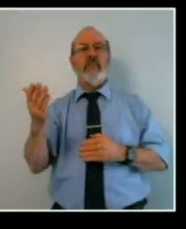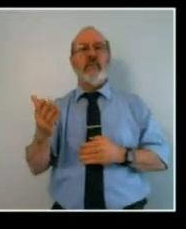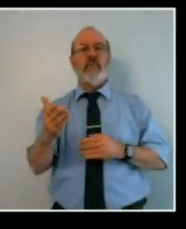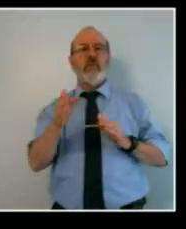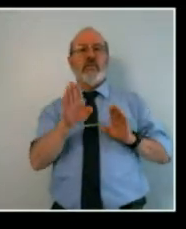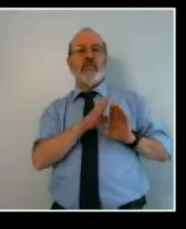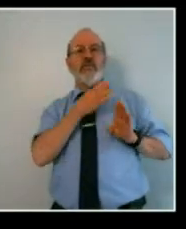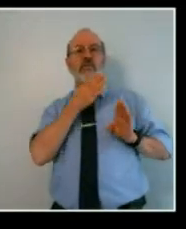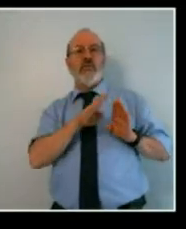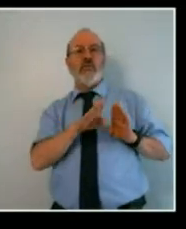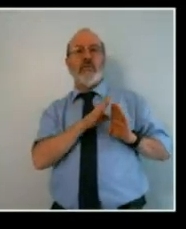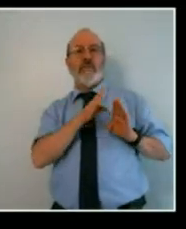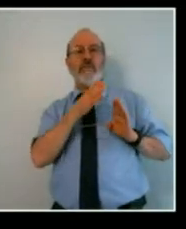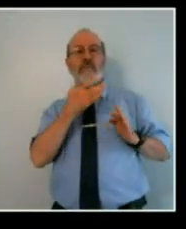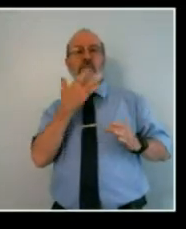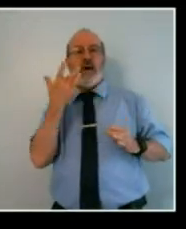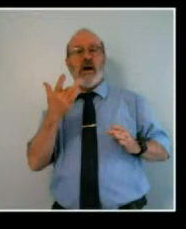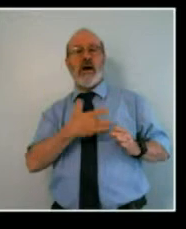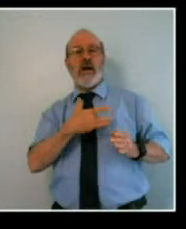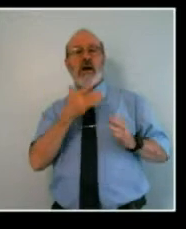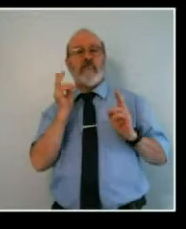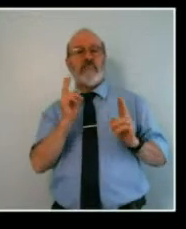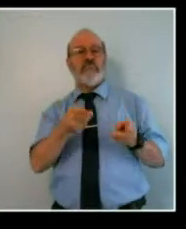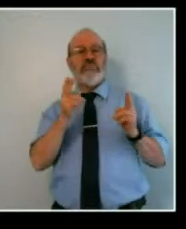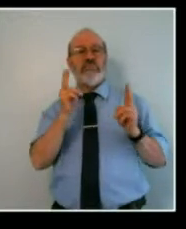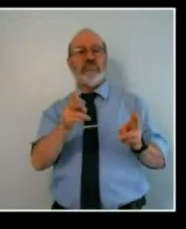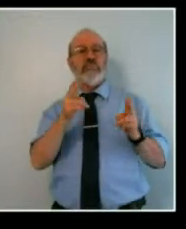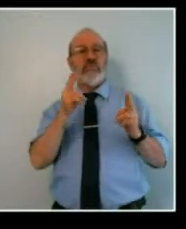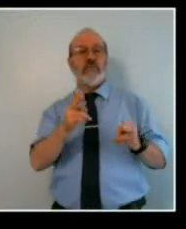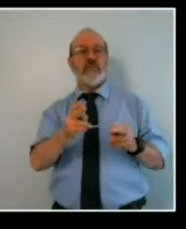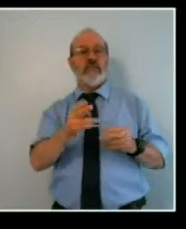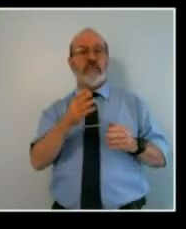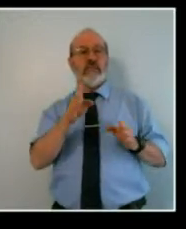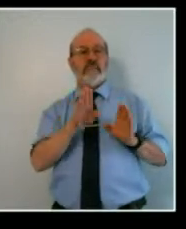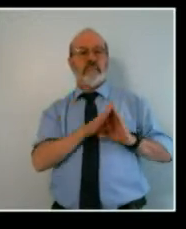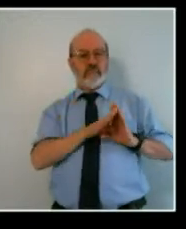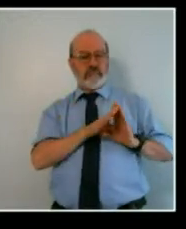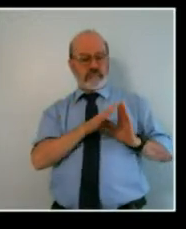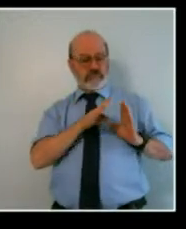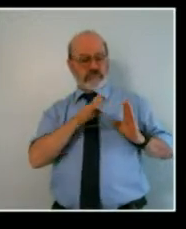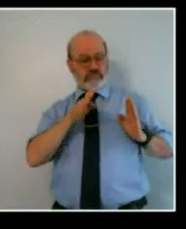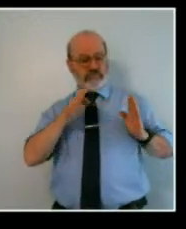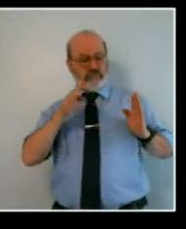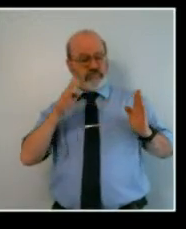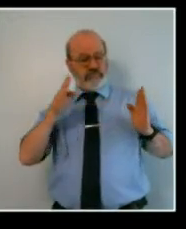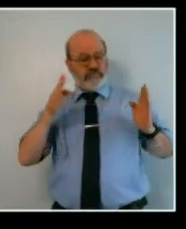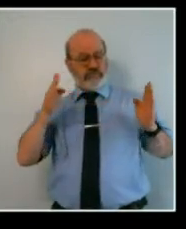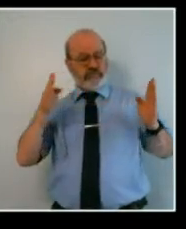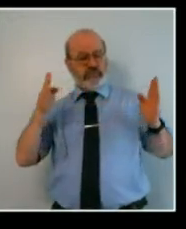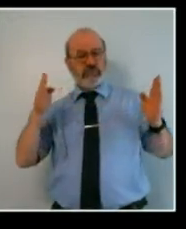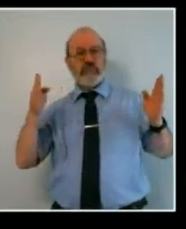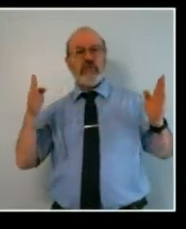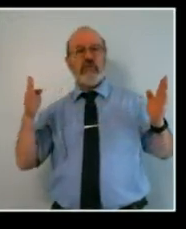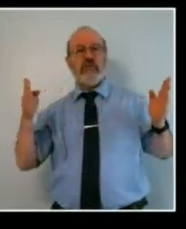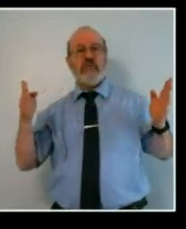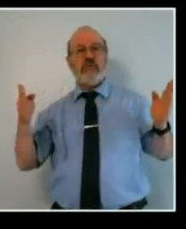Door of my heart I hasten, thee will I